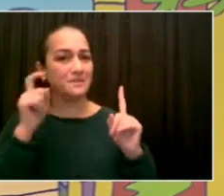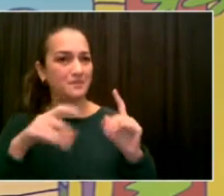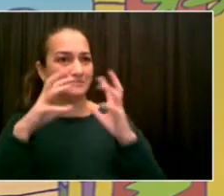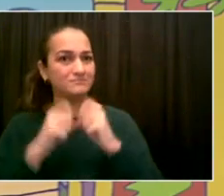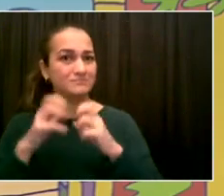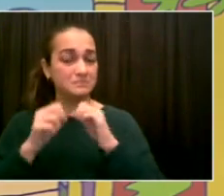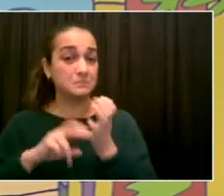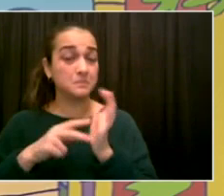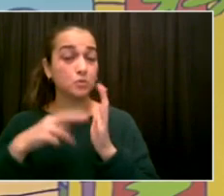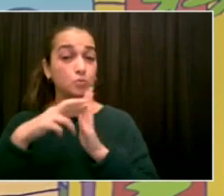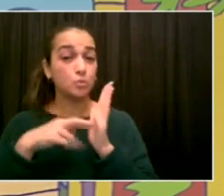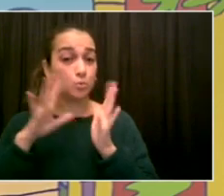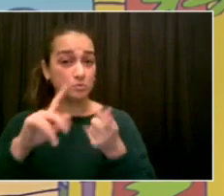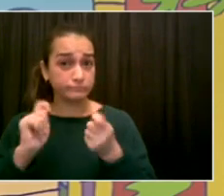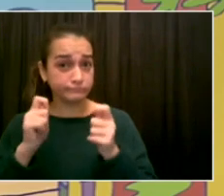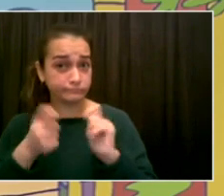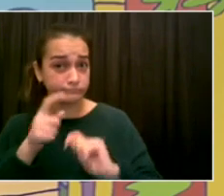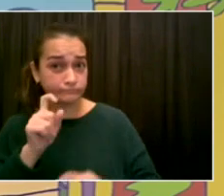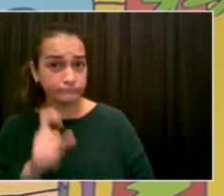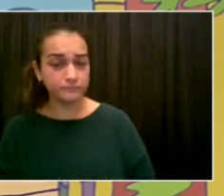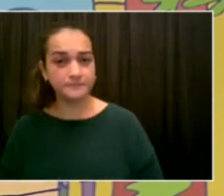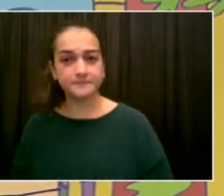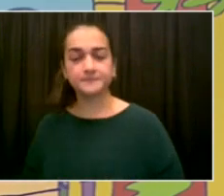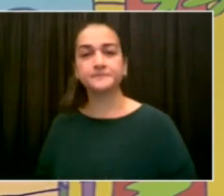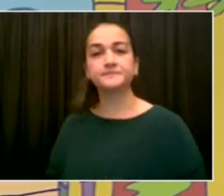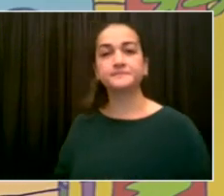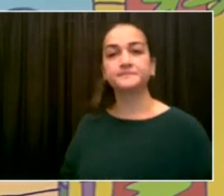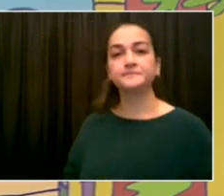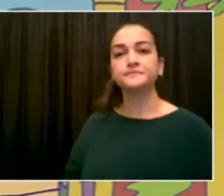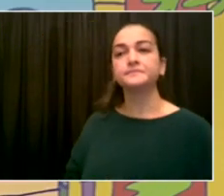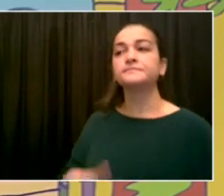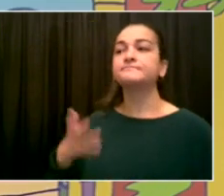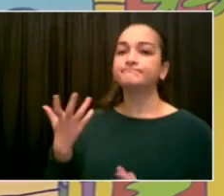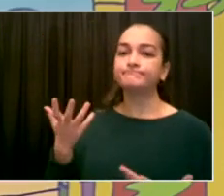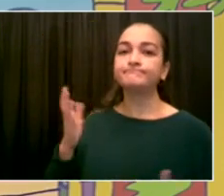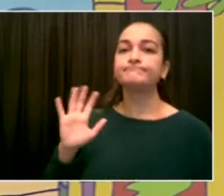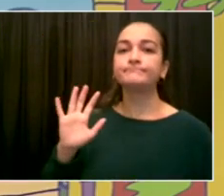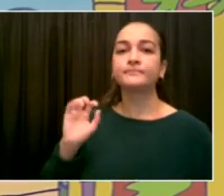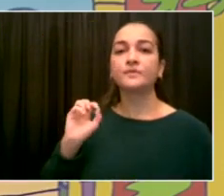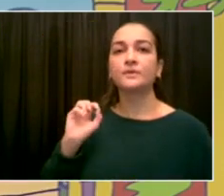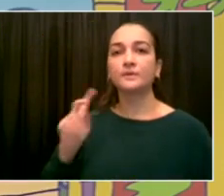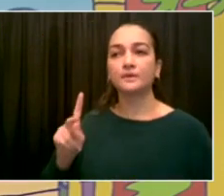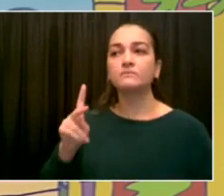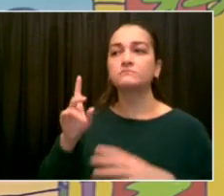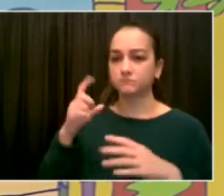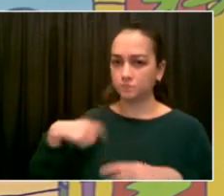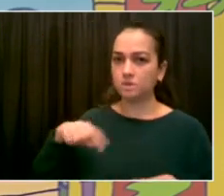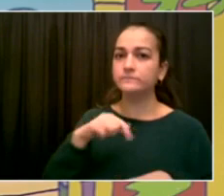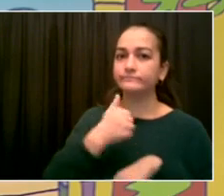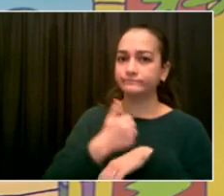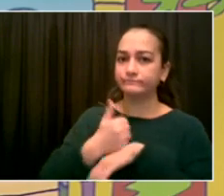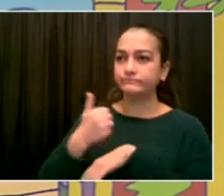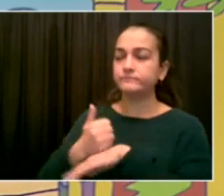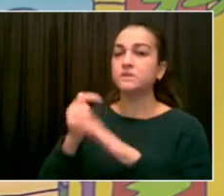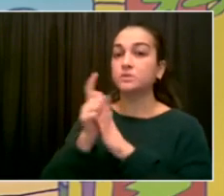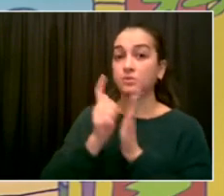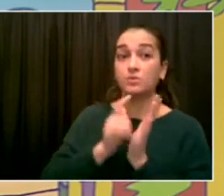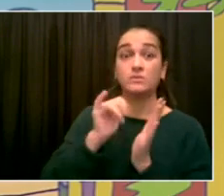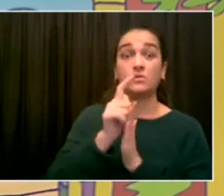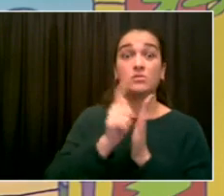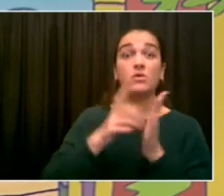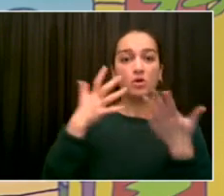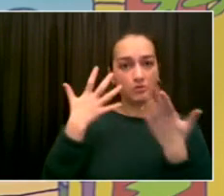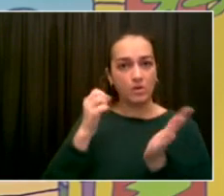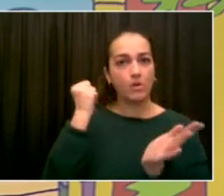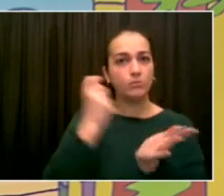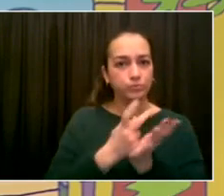of you and your colleagues have reported on tragedies when there was a problem with a facade and something fell and someone was hurt or even killed.